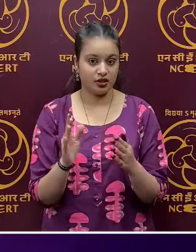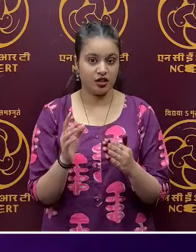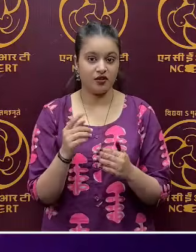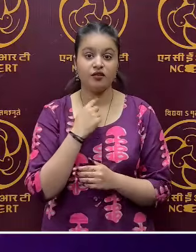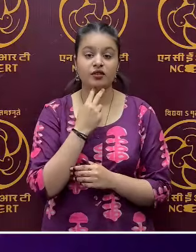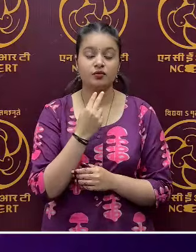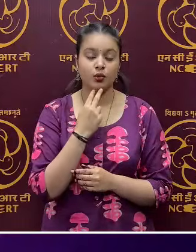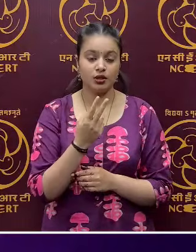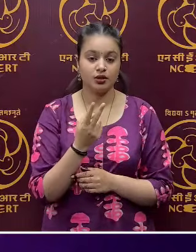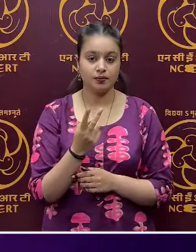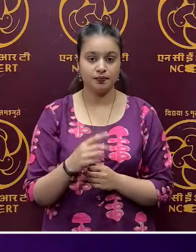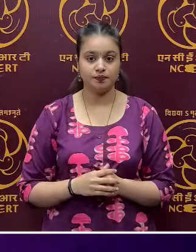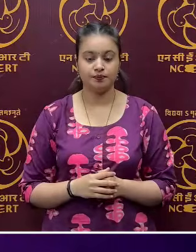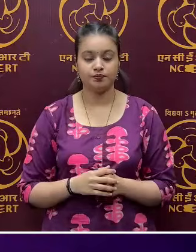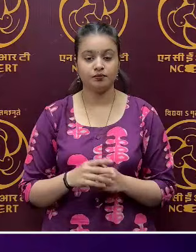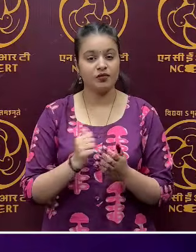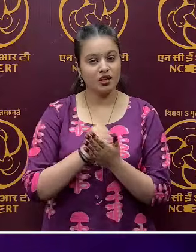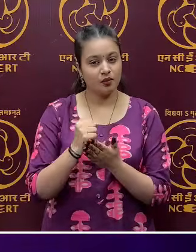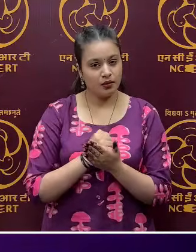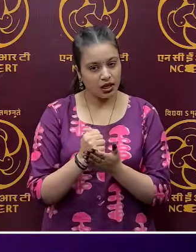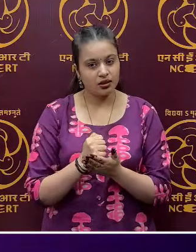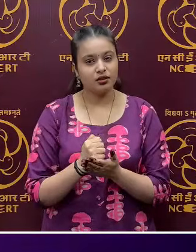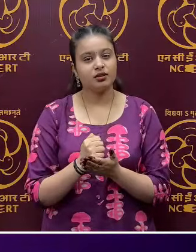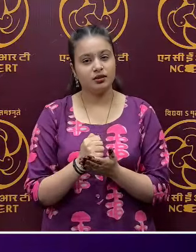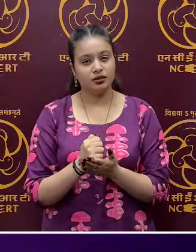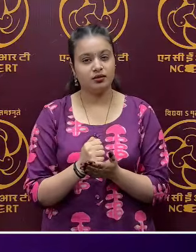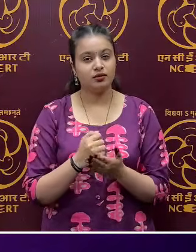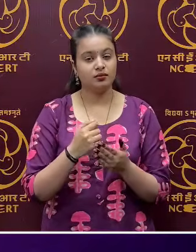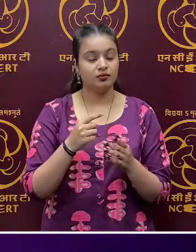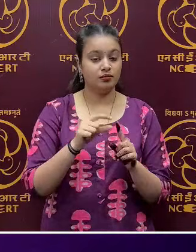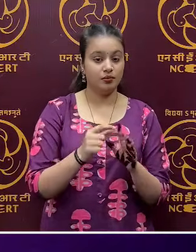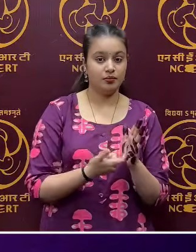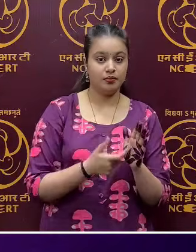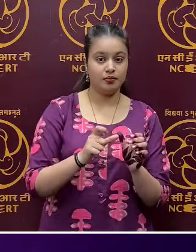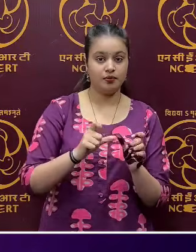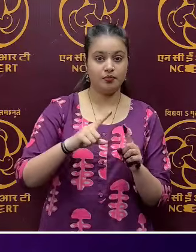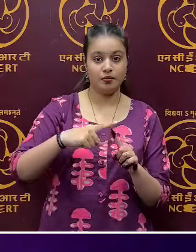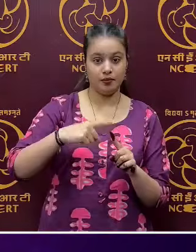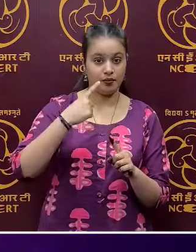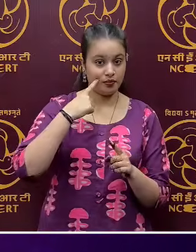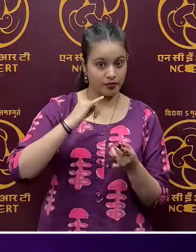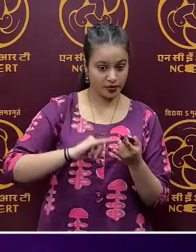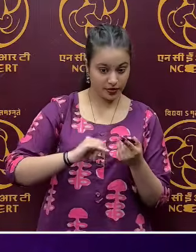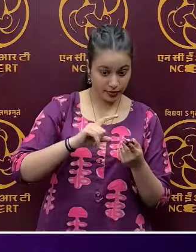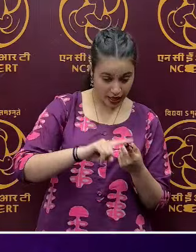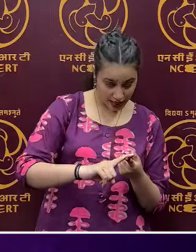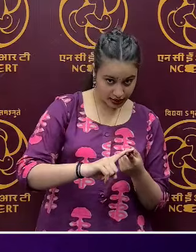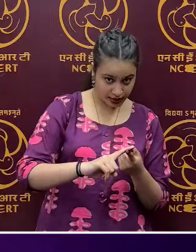Z. Practice, practice. So let me write down with